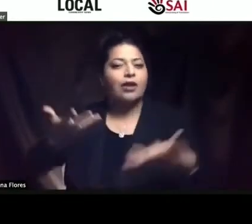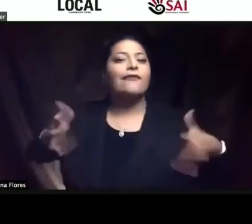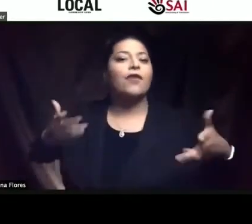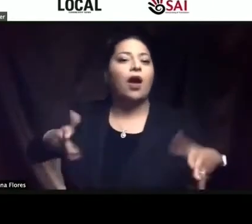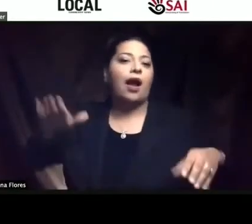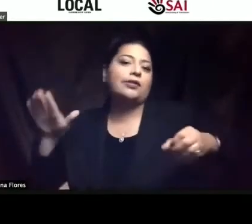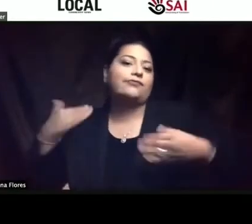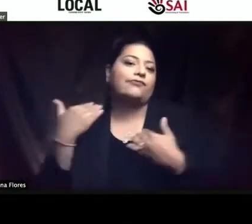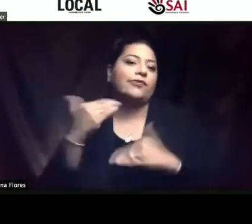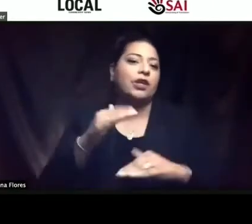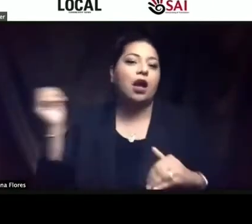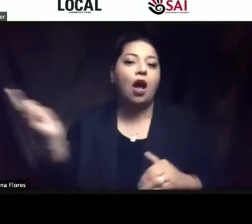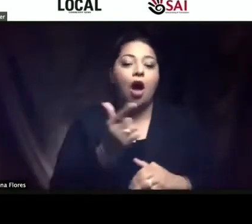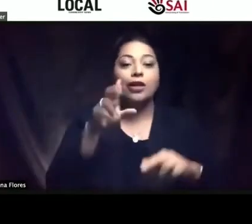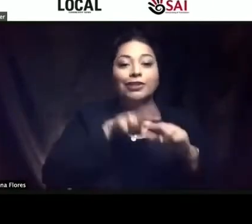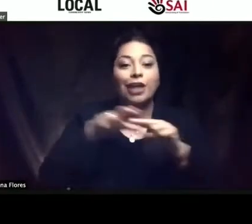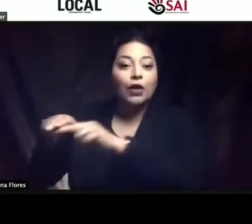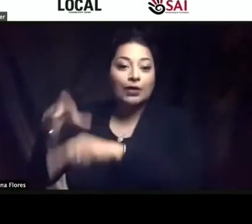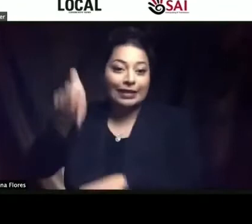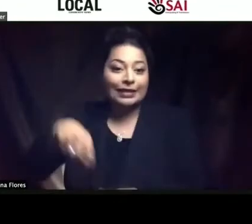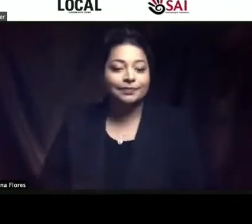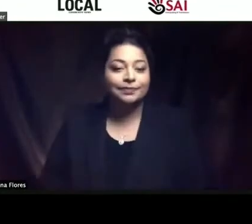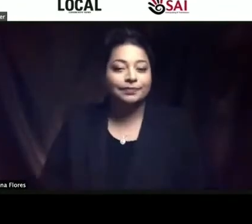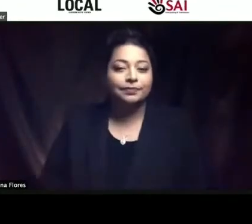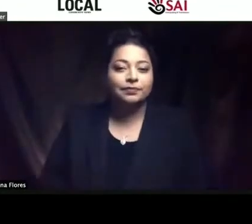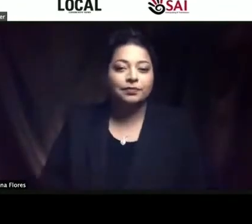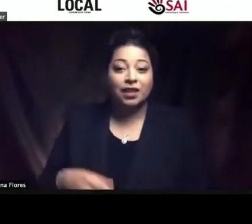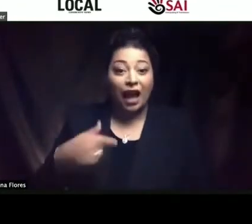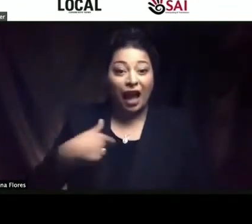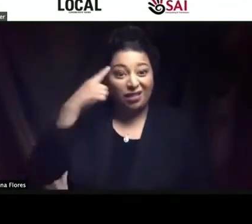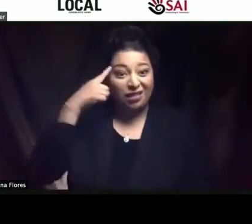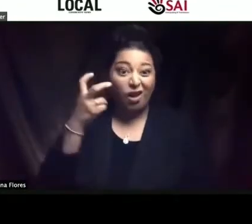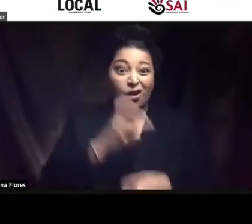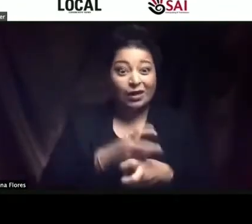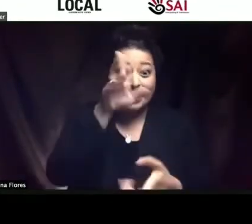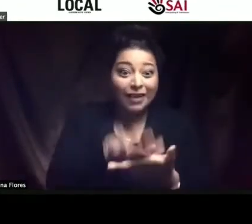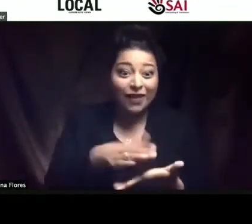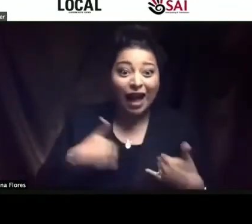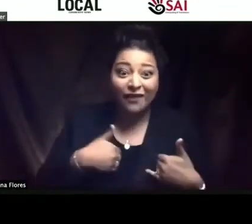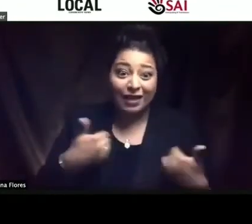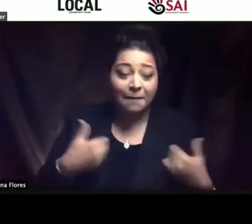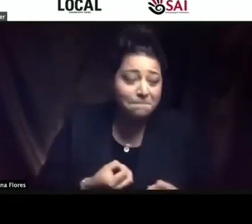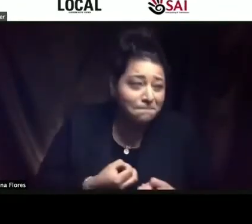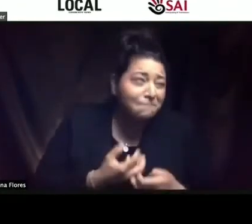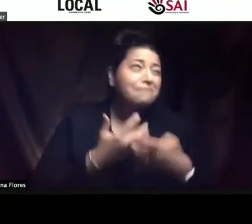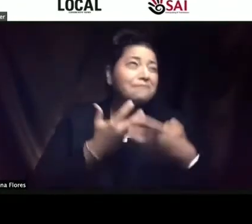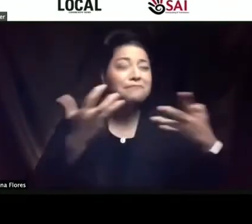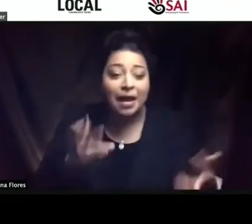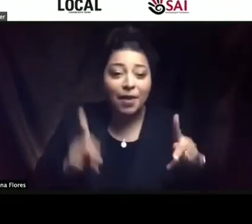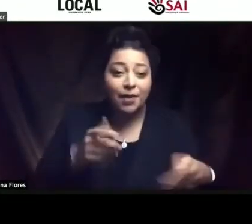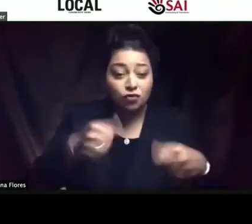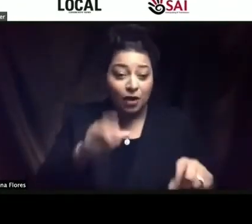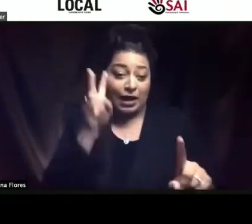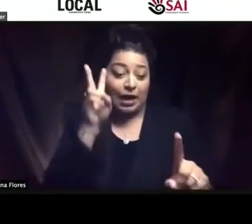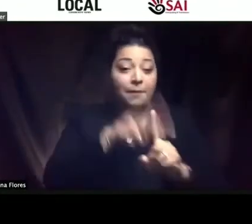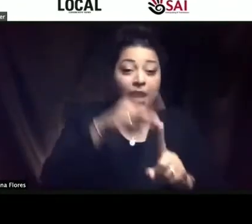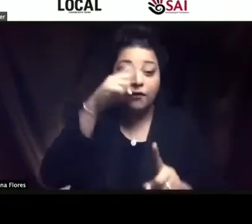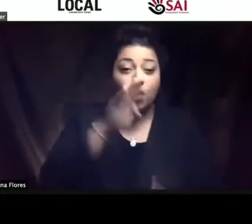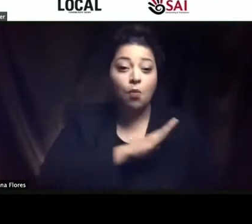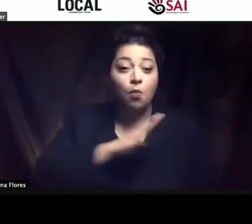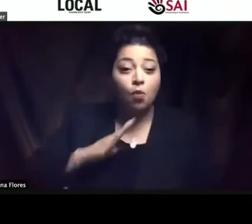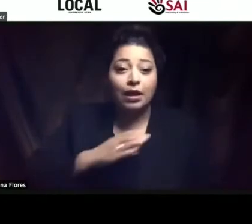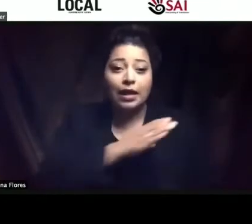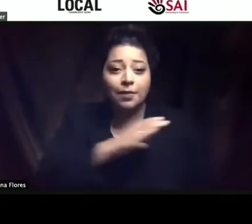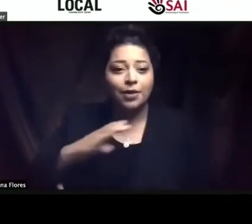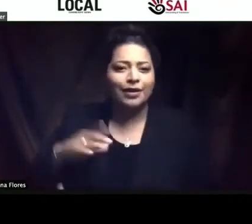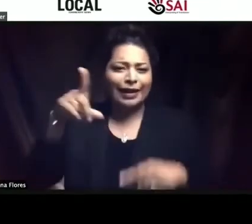But I find that really hard because I've had many, many countless people try to apply for boards and commissions, couldn't